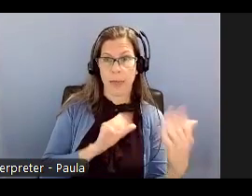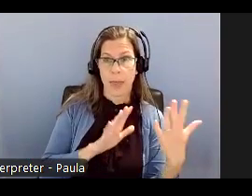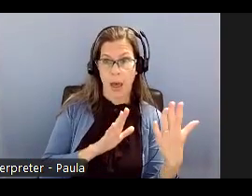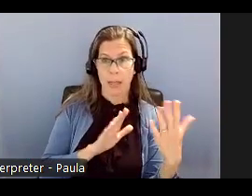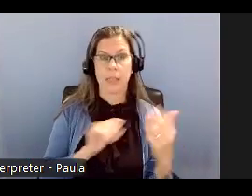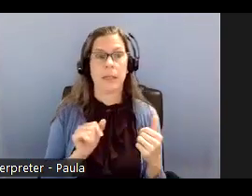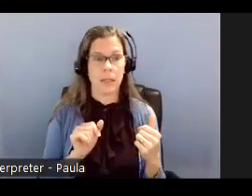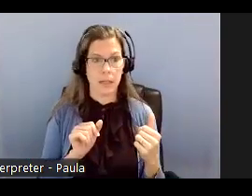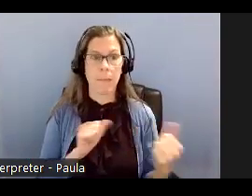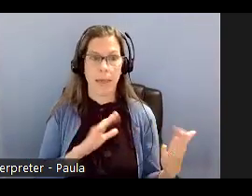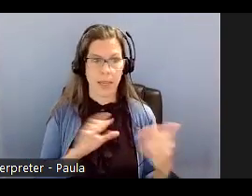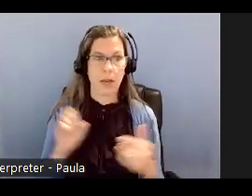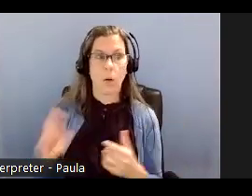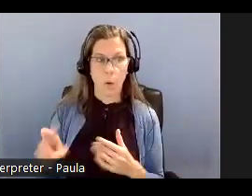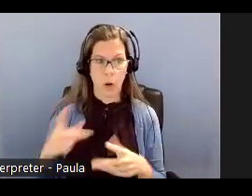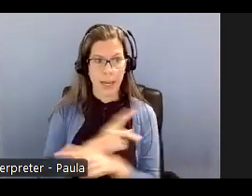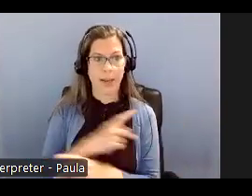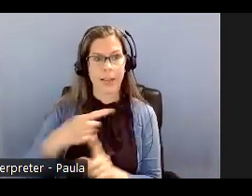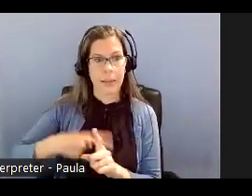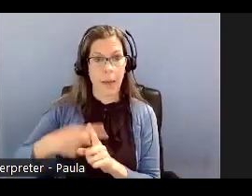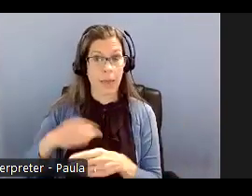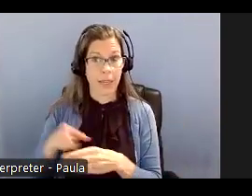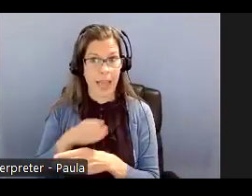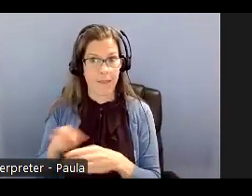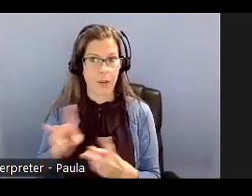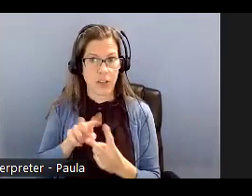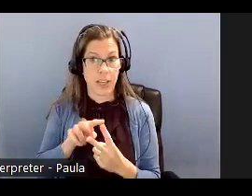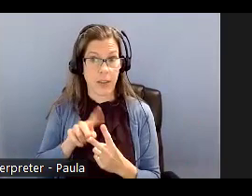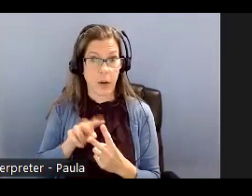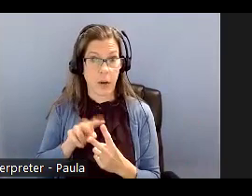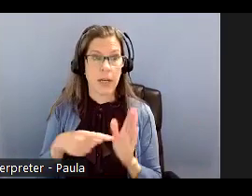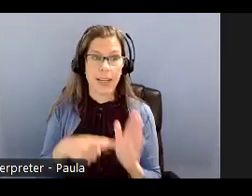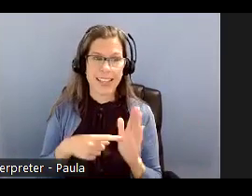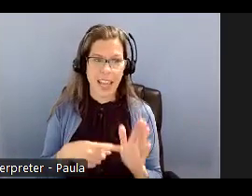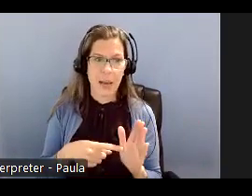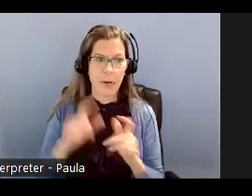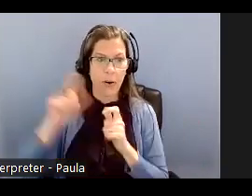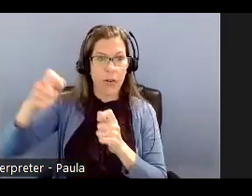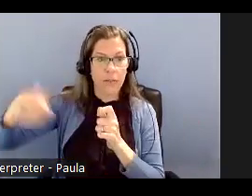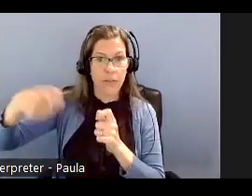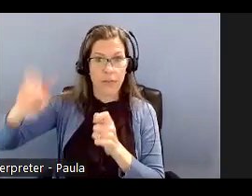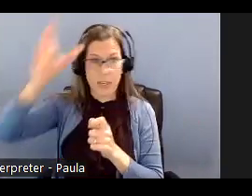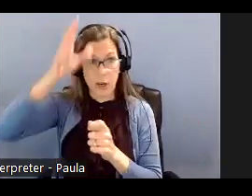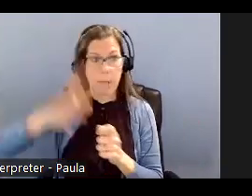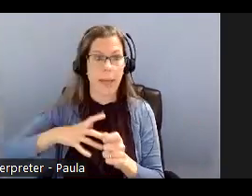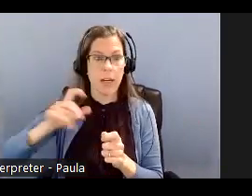methodology or by calculating the monthly average. As an example, a fisherman or farm worker